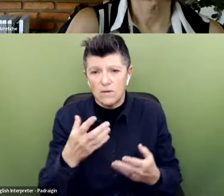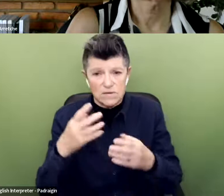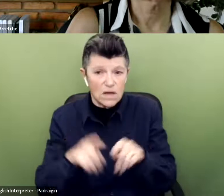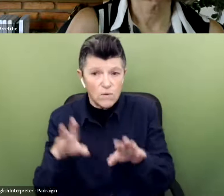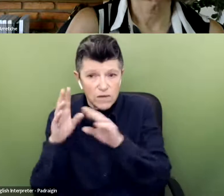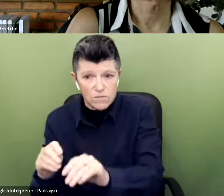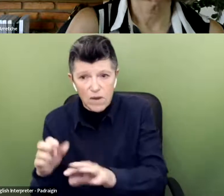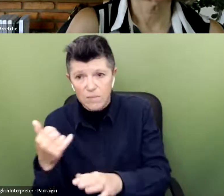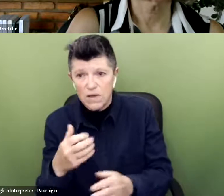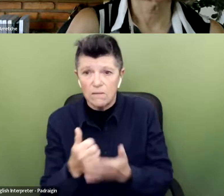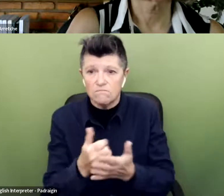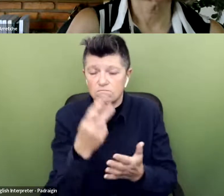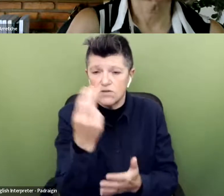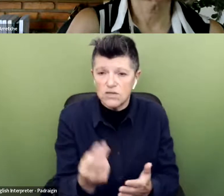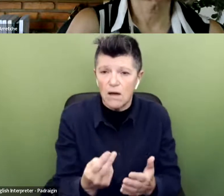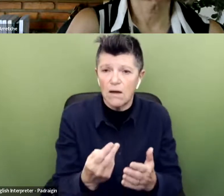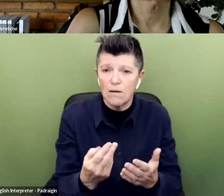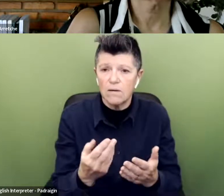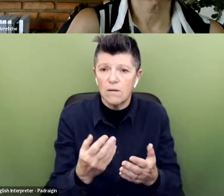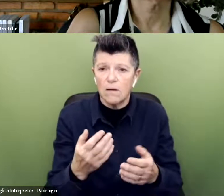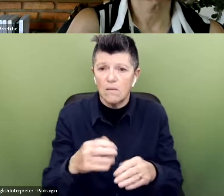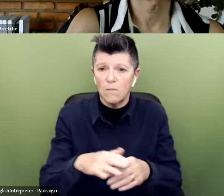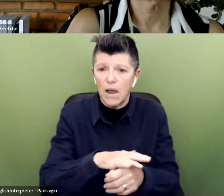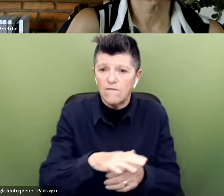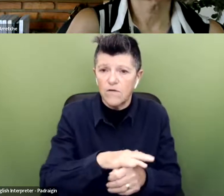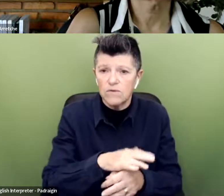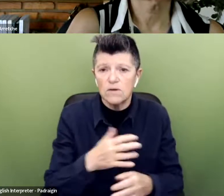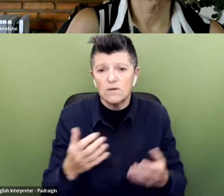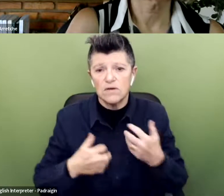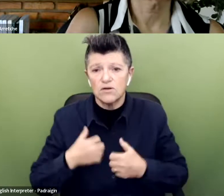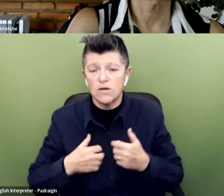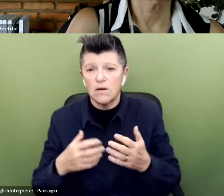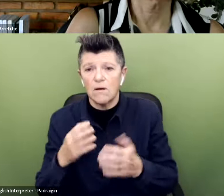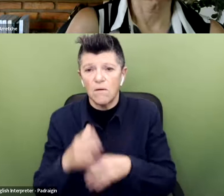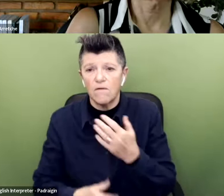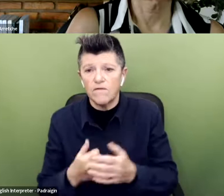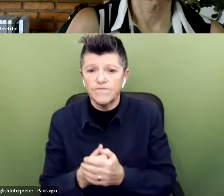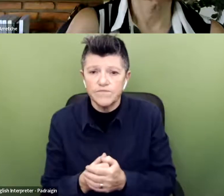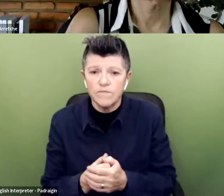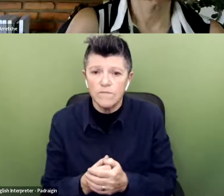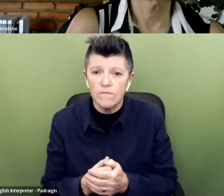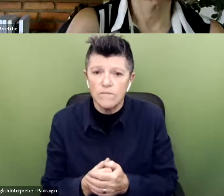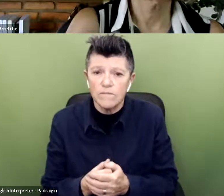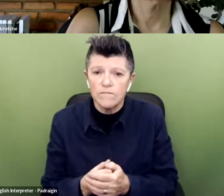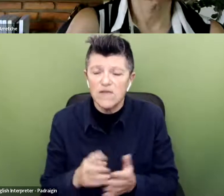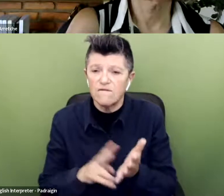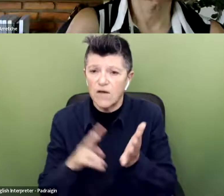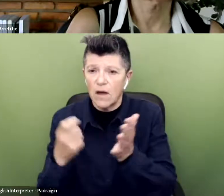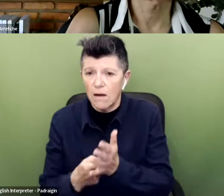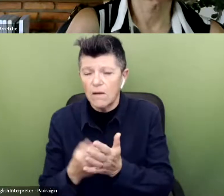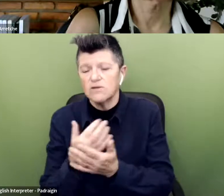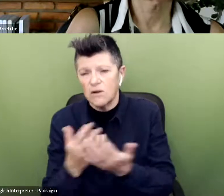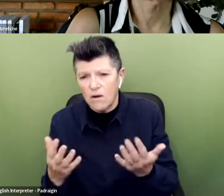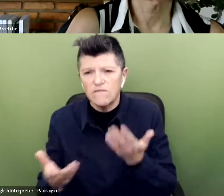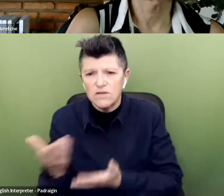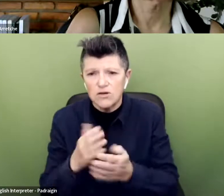I think, and this is interesting in the space of VR, there's a lot of discussions around ethics and inclusion, but they are often